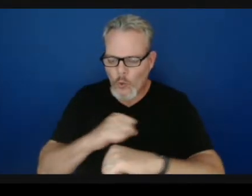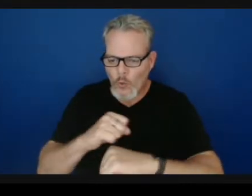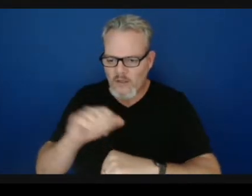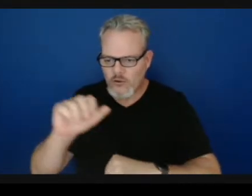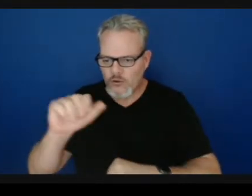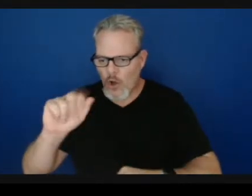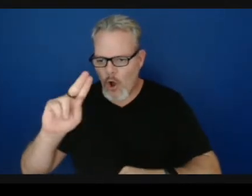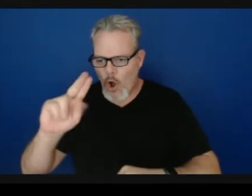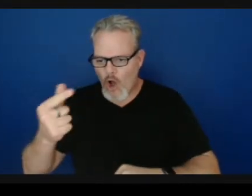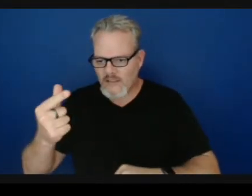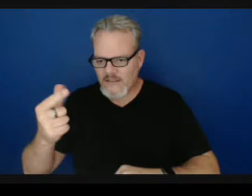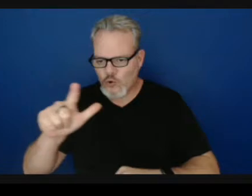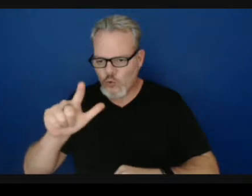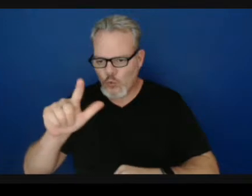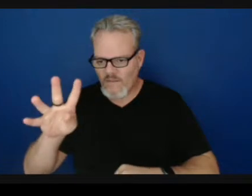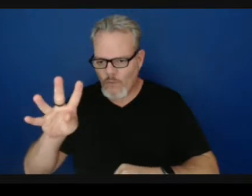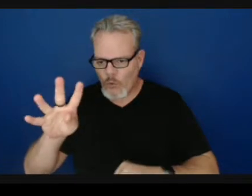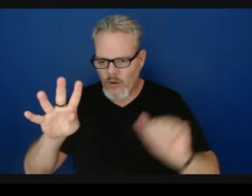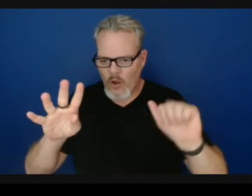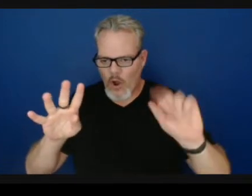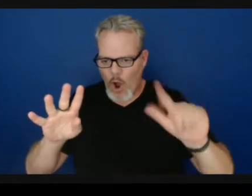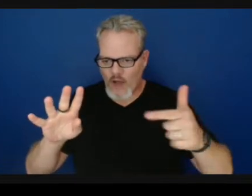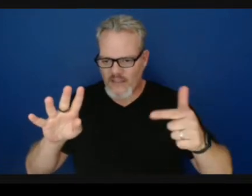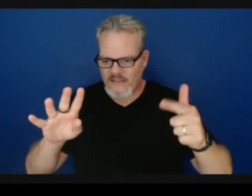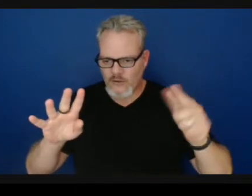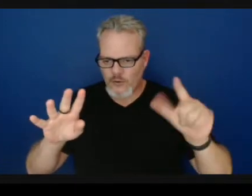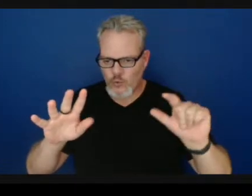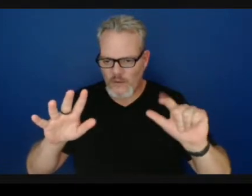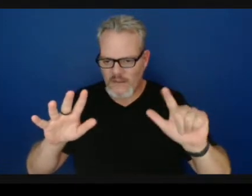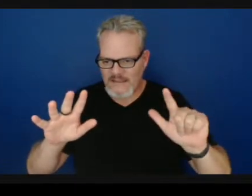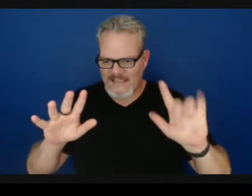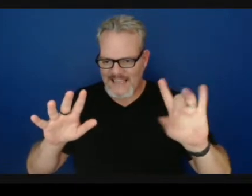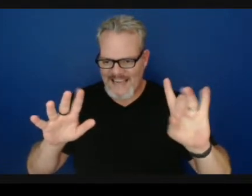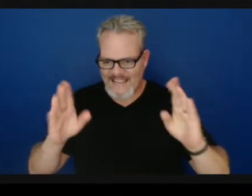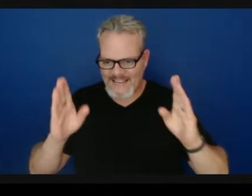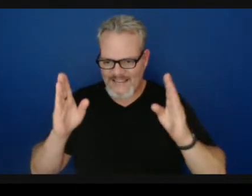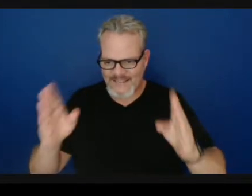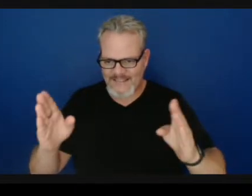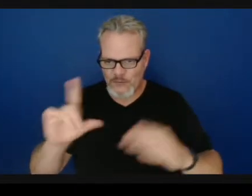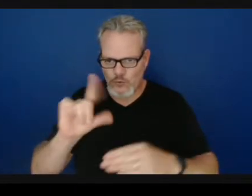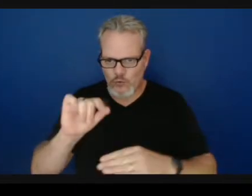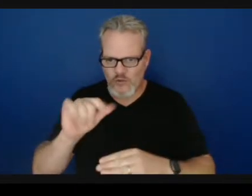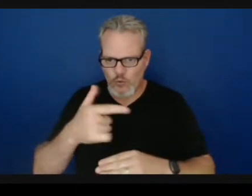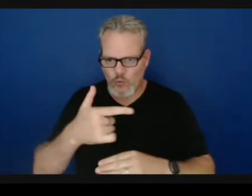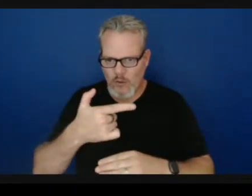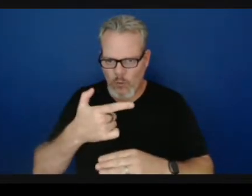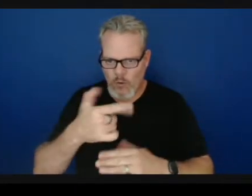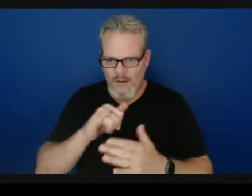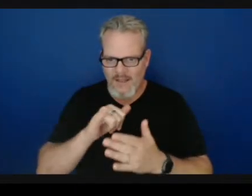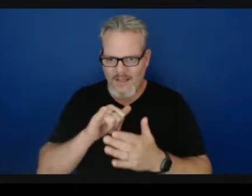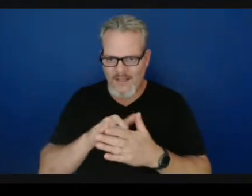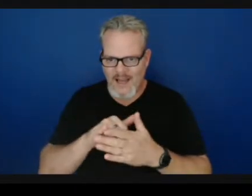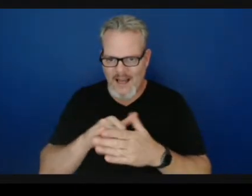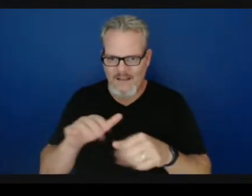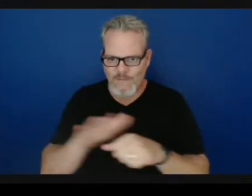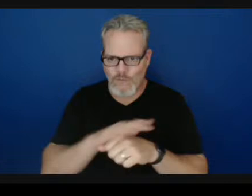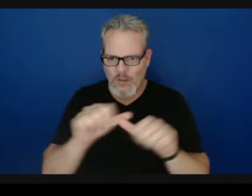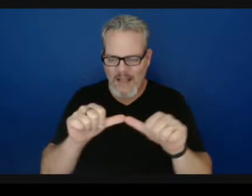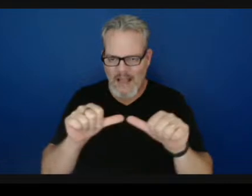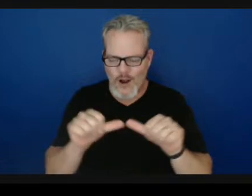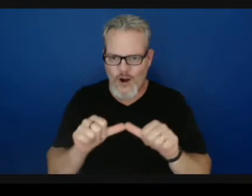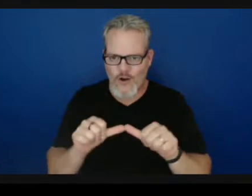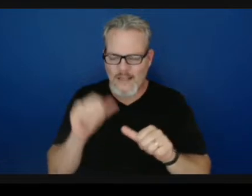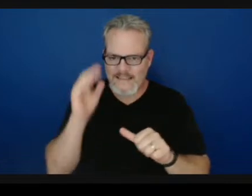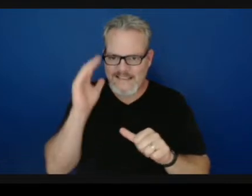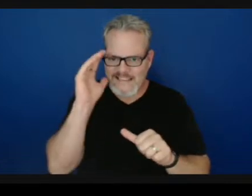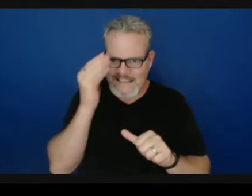28th, 2020-21. This is when a whole South Caldera pathway seems to have undergone